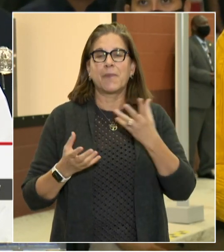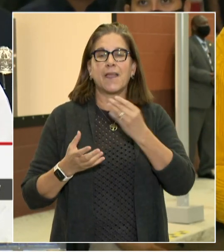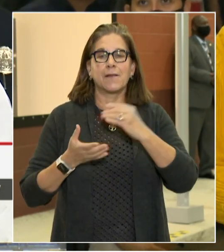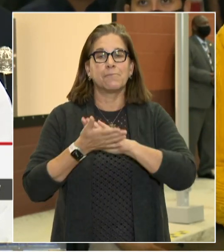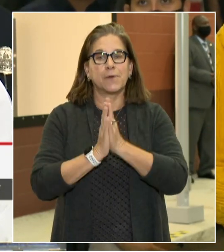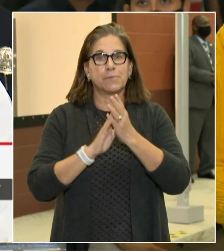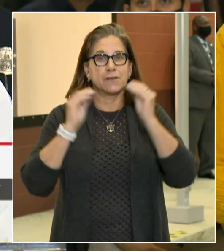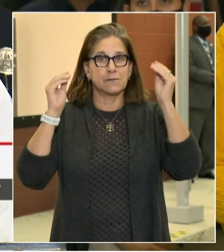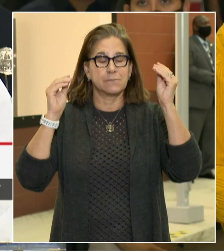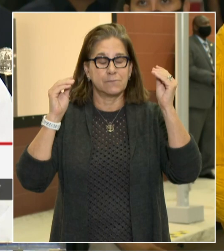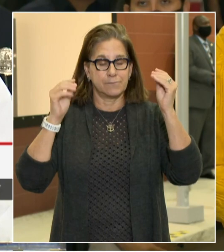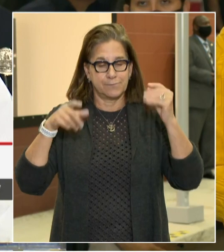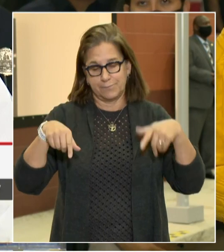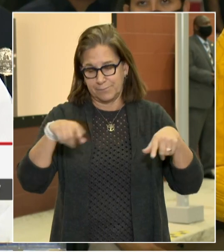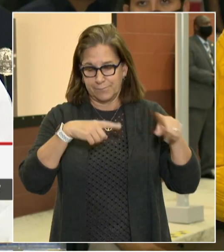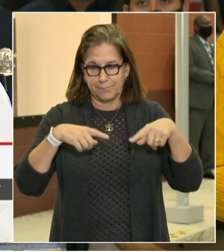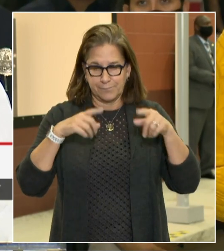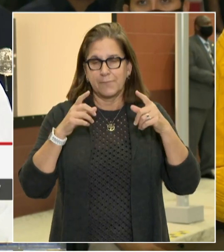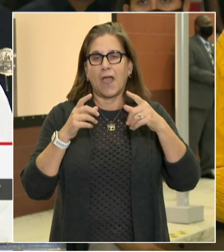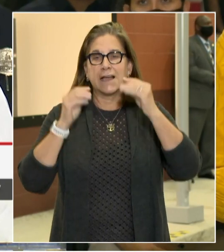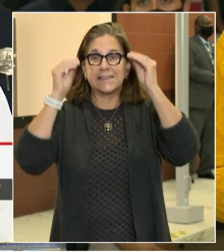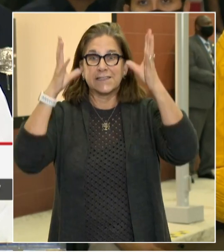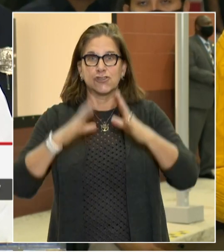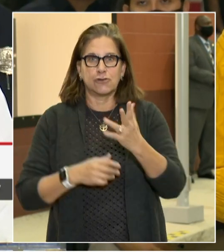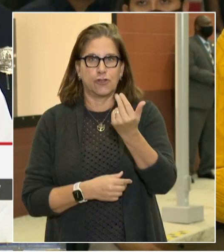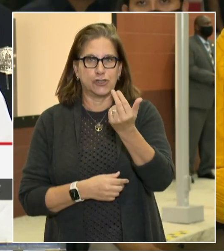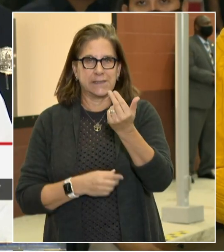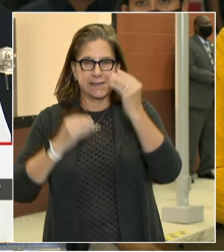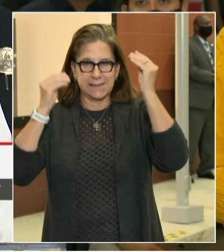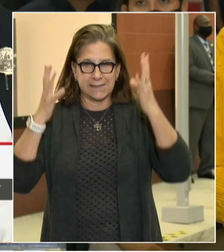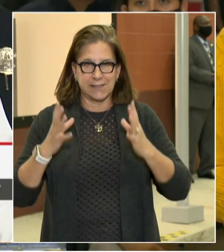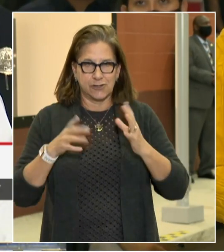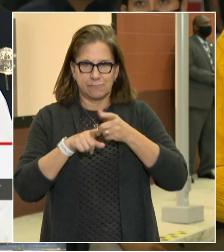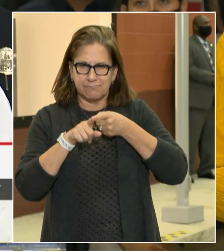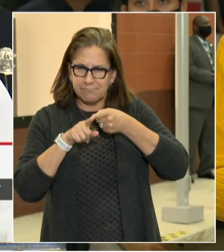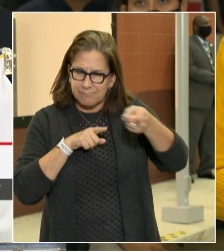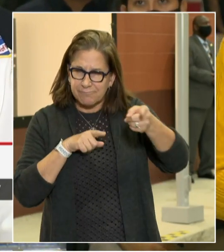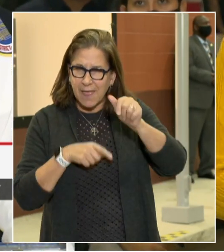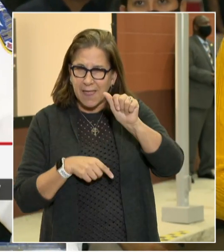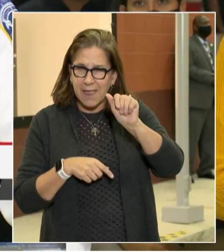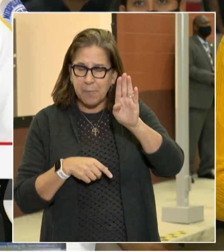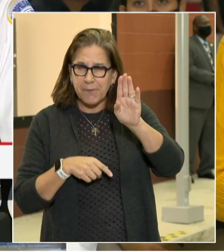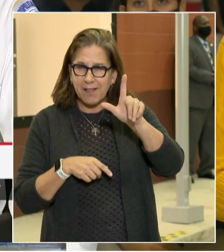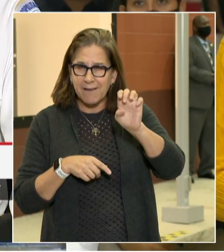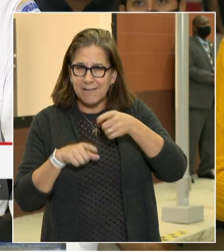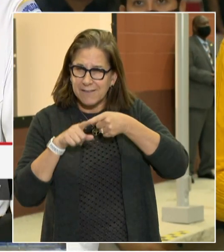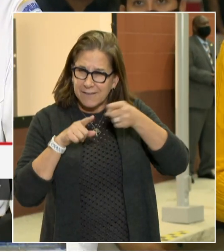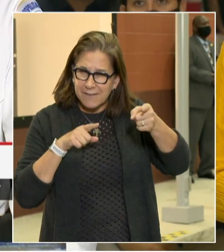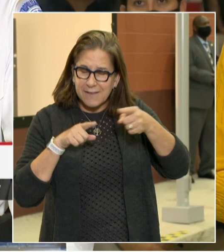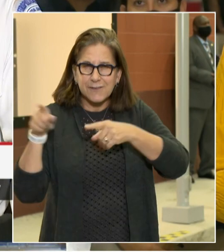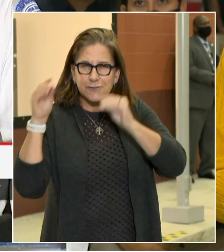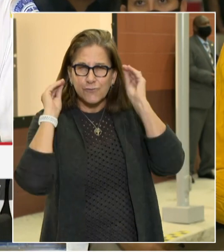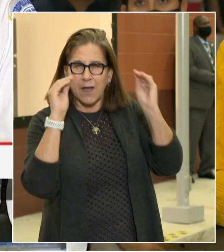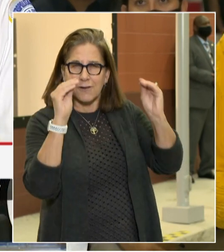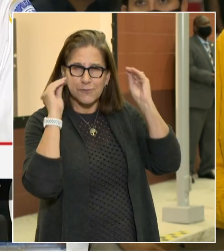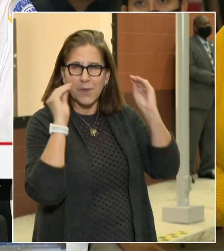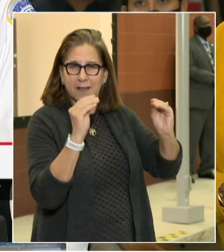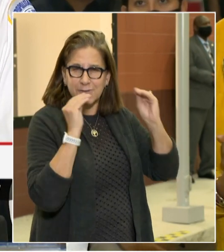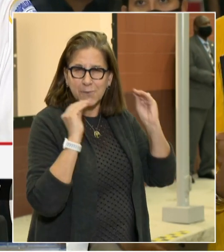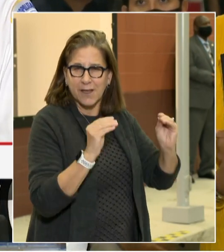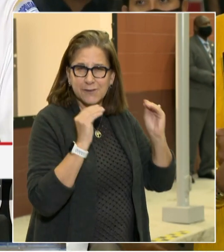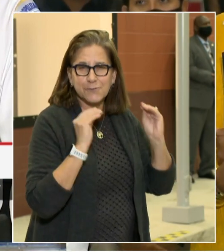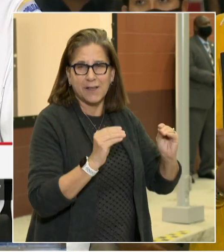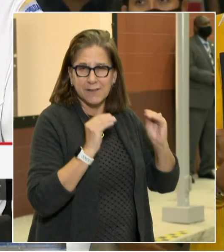to offer this training to our members and lead this department. Our department is committed to ensuring our personnel are the